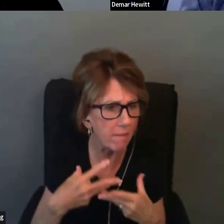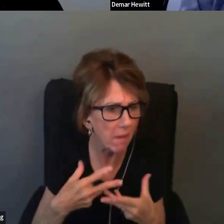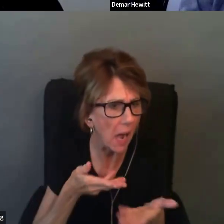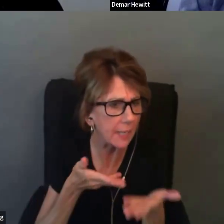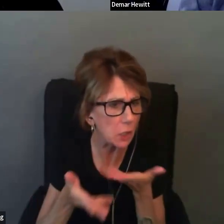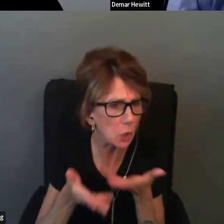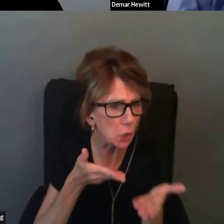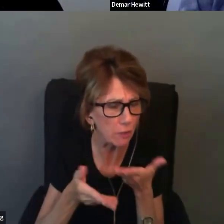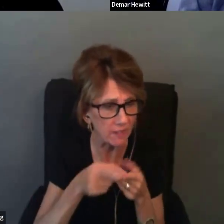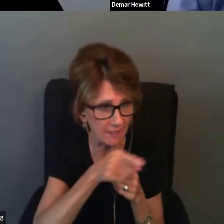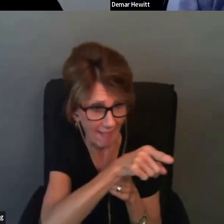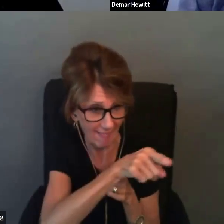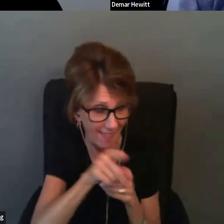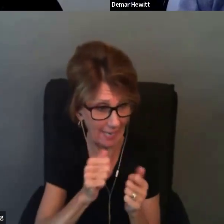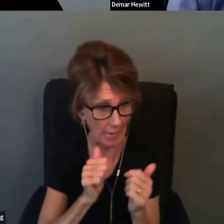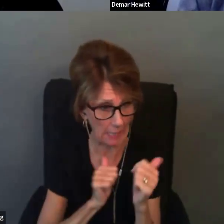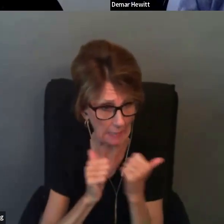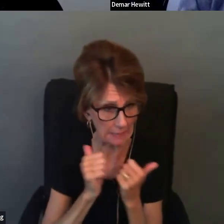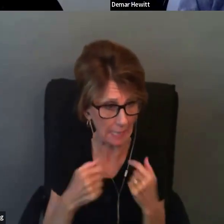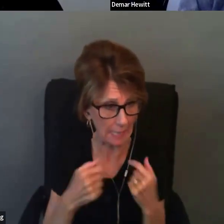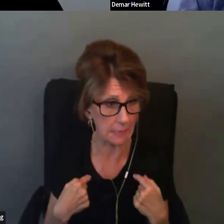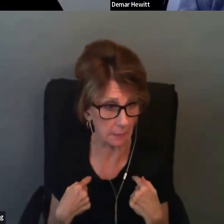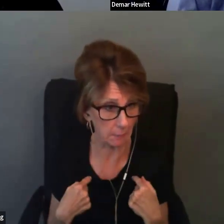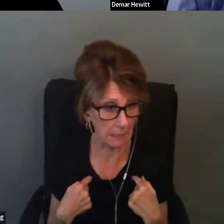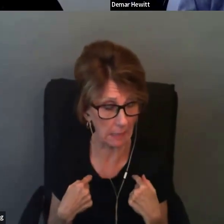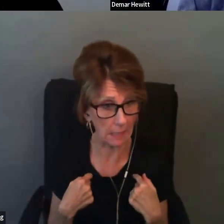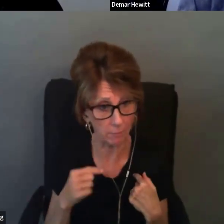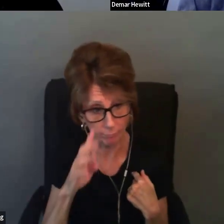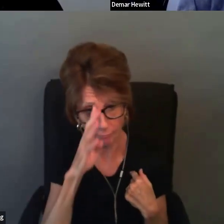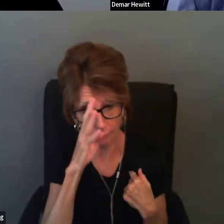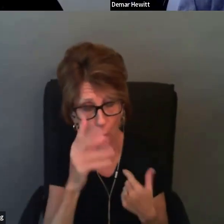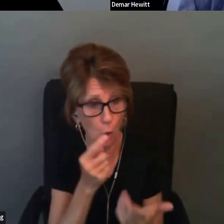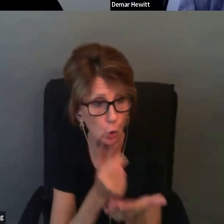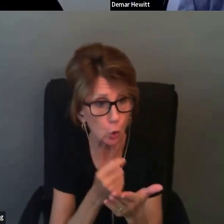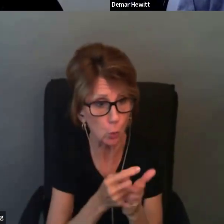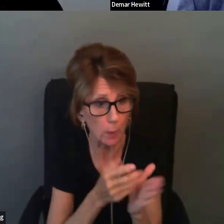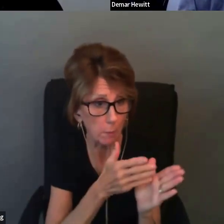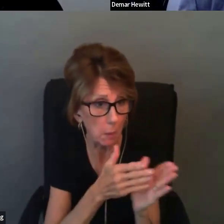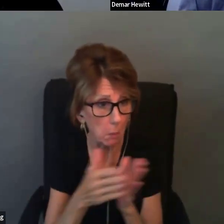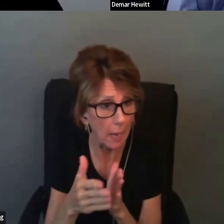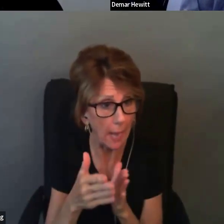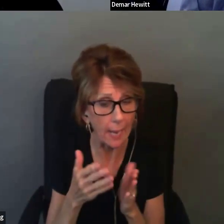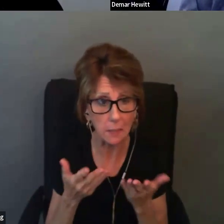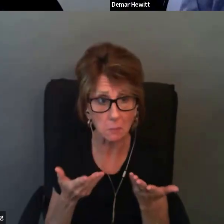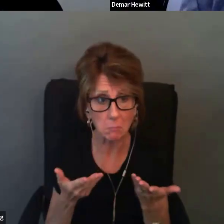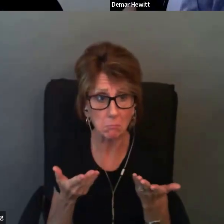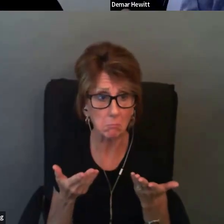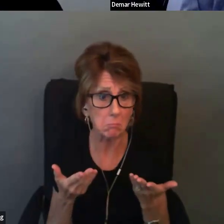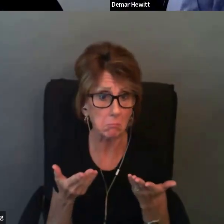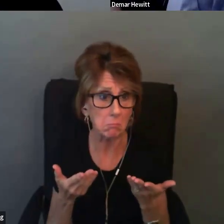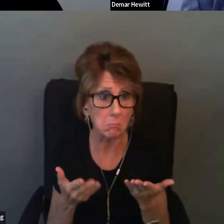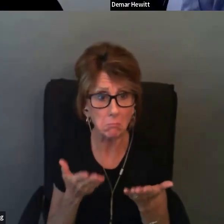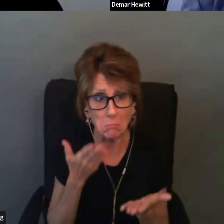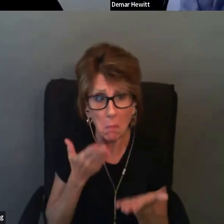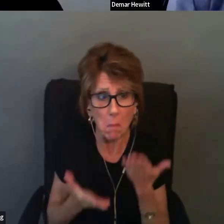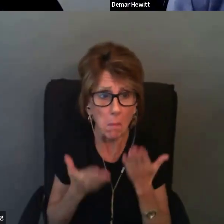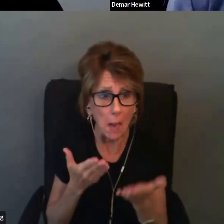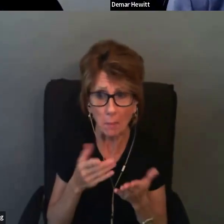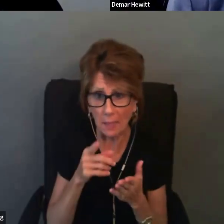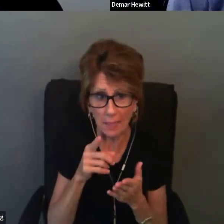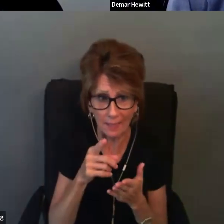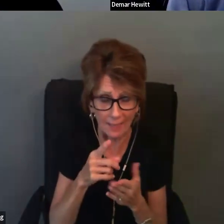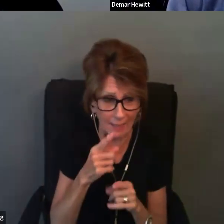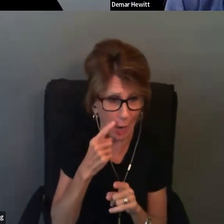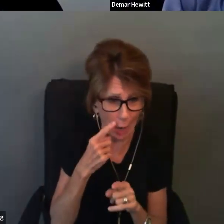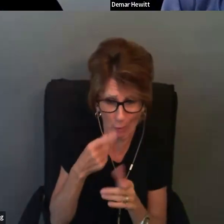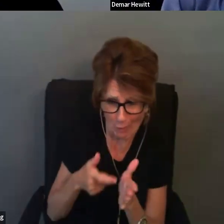come up with a treatment plan? And that assessment could be, I don't know, a week, 2 weeks, whatever is reasonably sufficient for